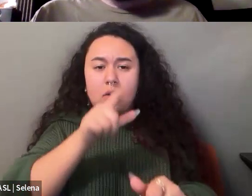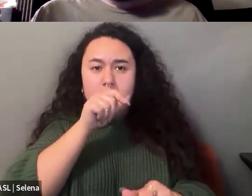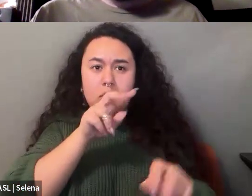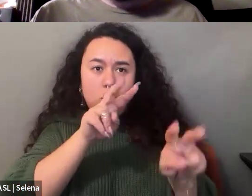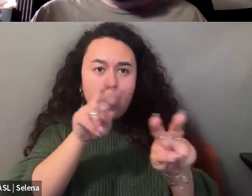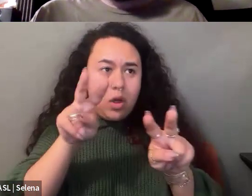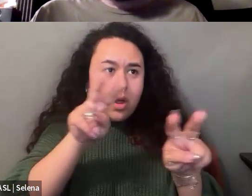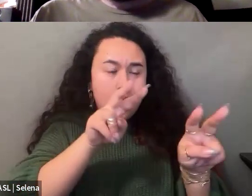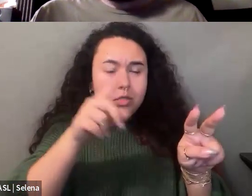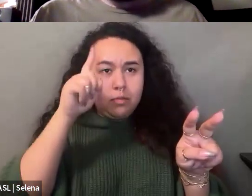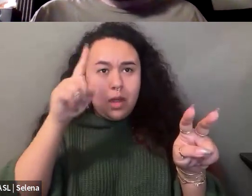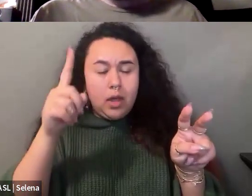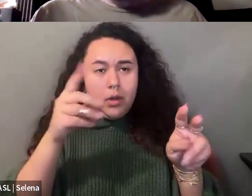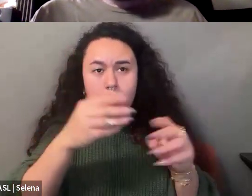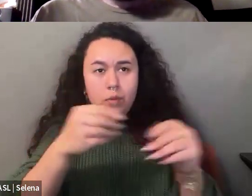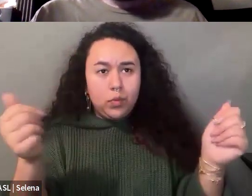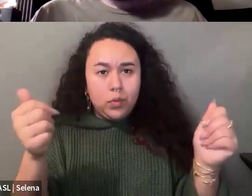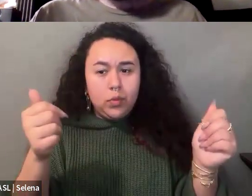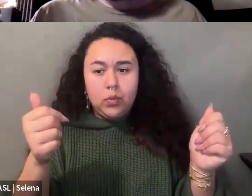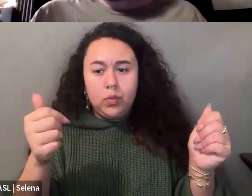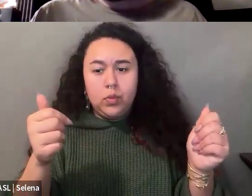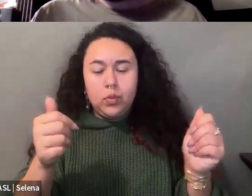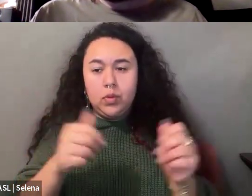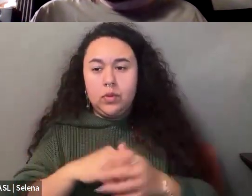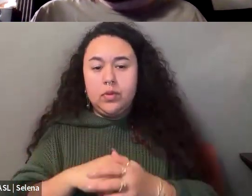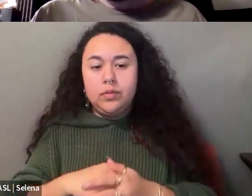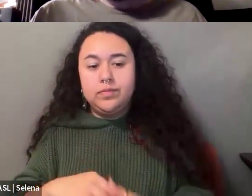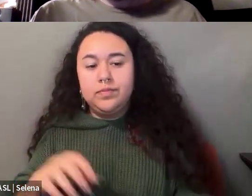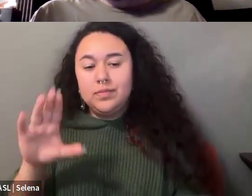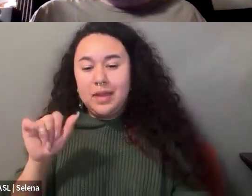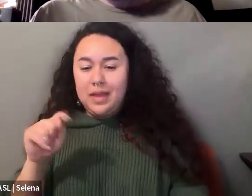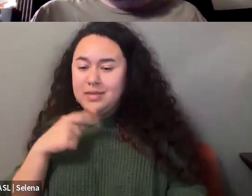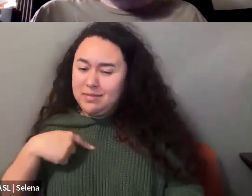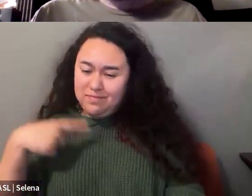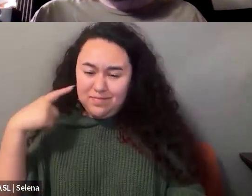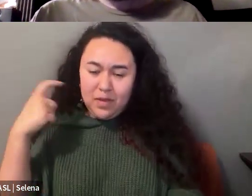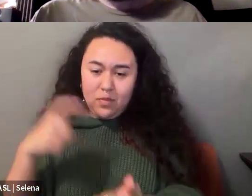just absolutely clear. Yes, I so hear that, Eric.